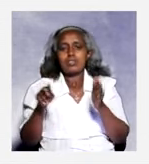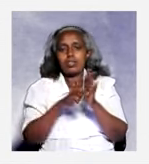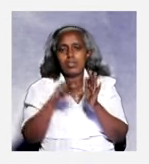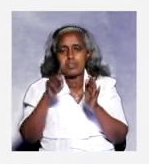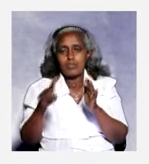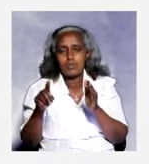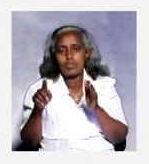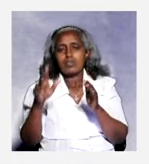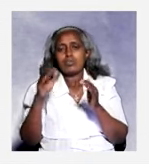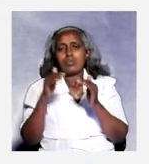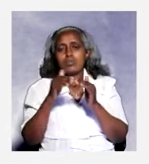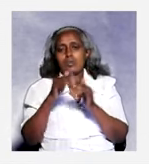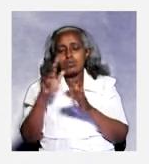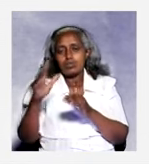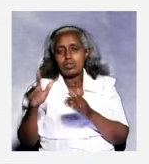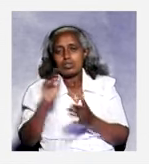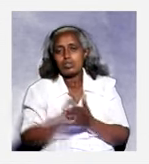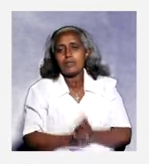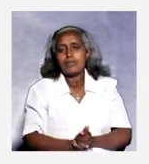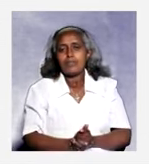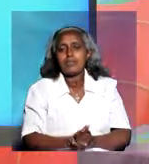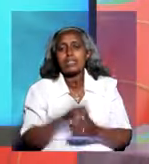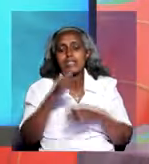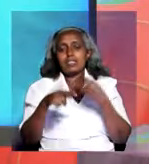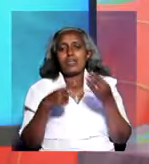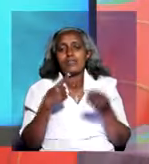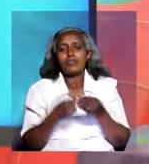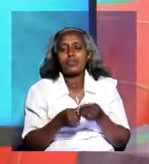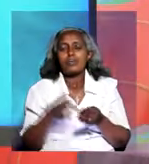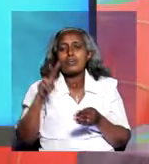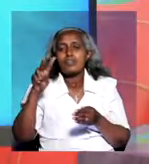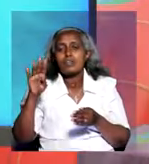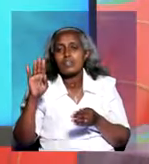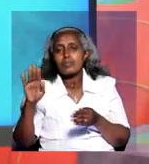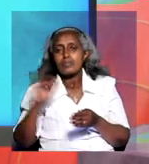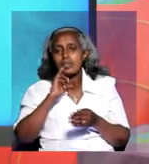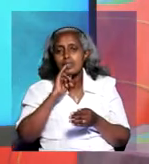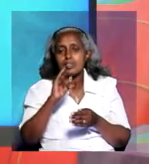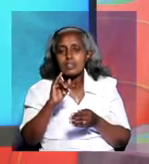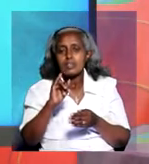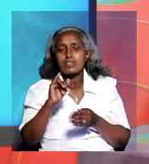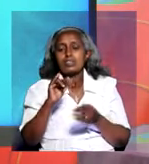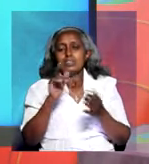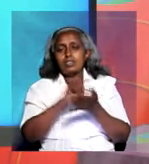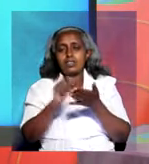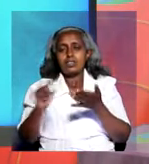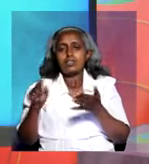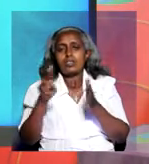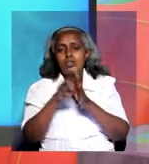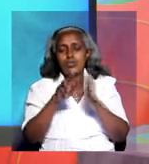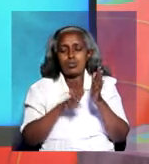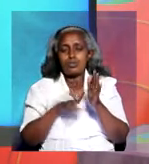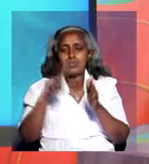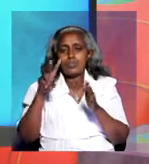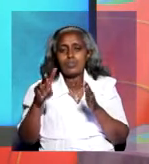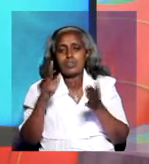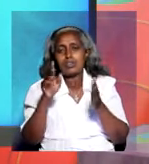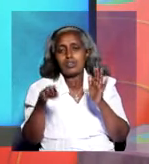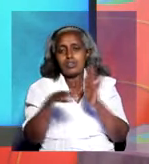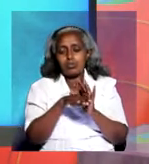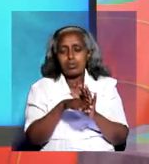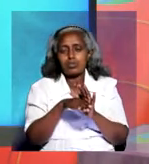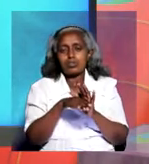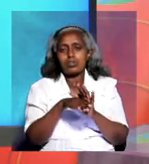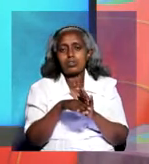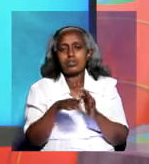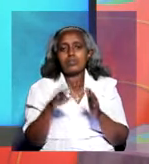negative 1 is 3. Therefore, vector B is this, when written in unit vector form